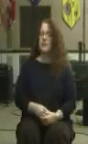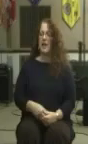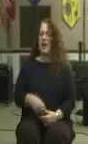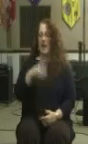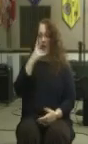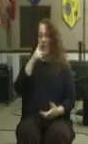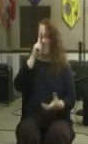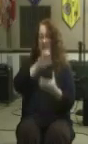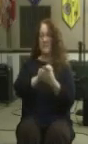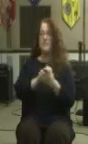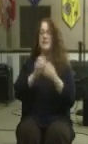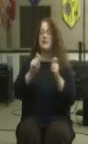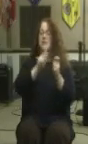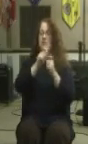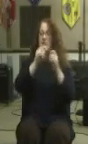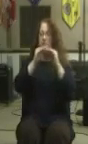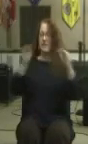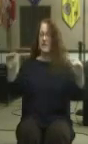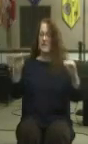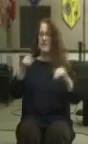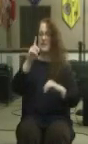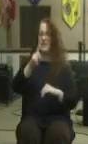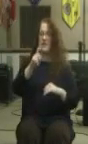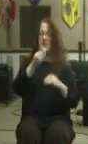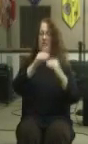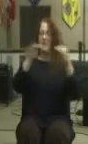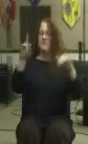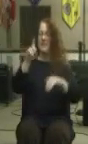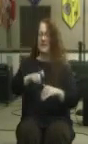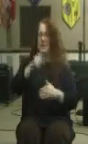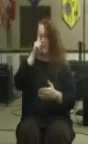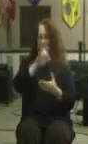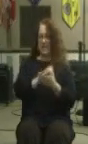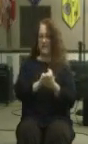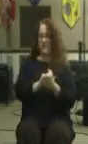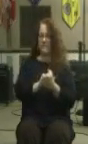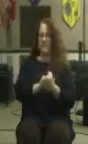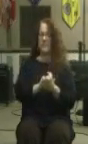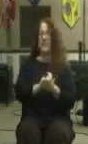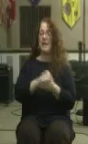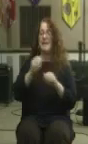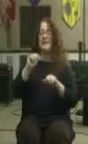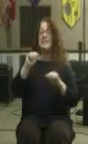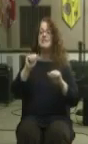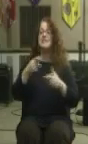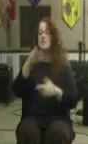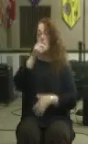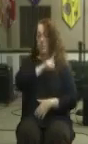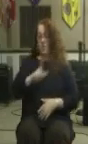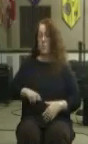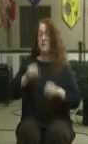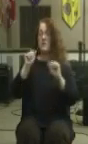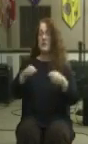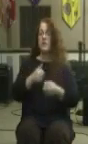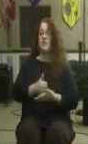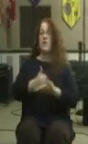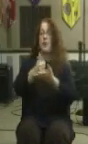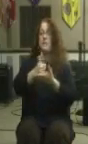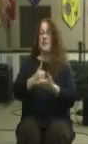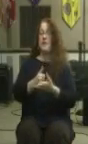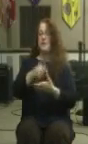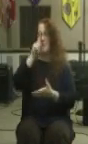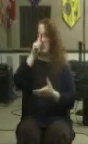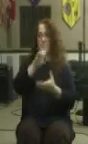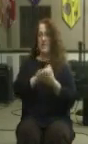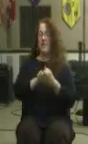What is he saying? I believe to a certain level. I don't believe to the level that I need to believe. I believe to a certain level, but can you help me